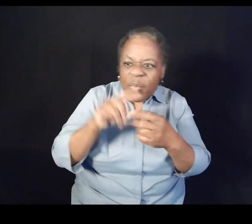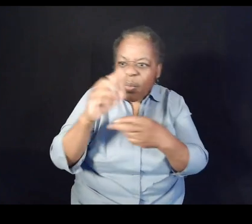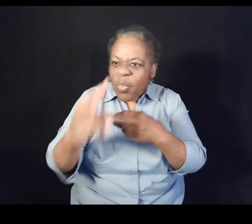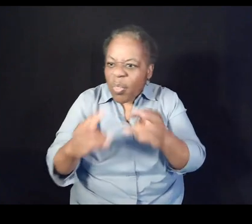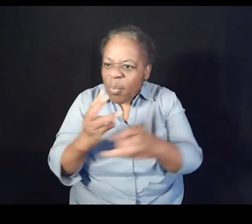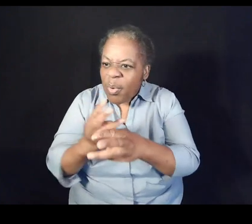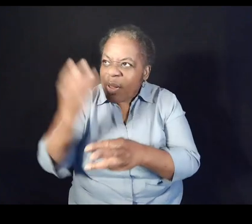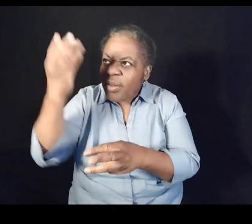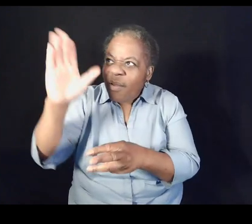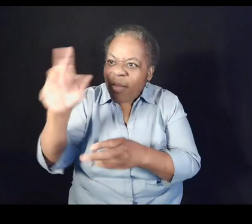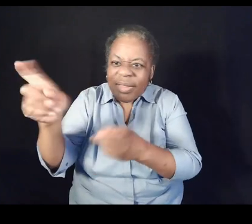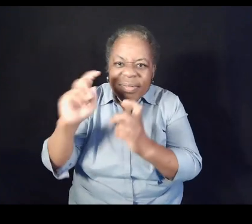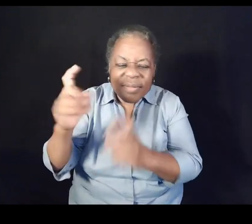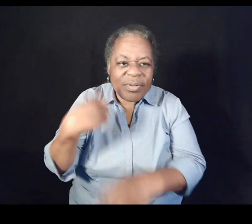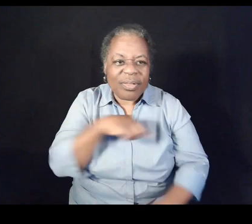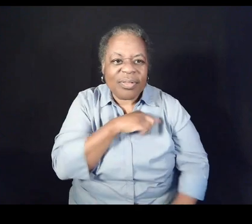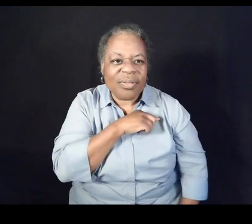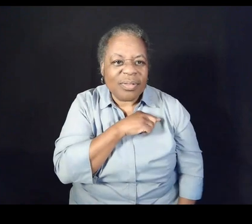to us.